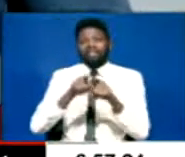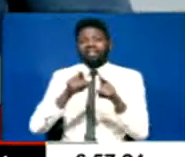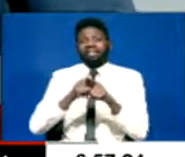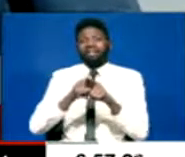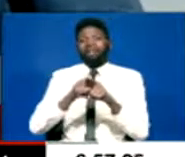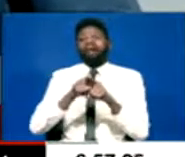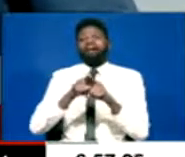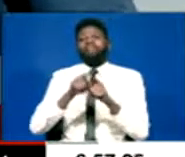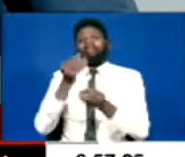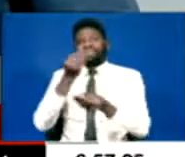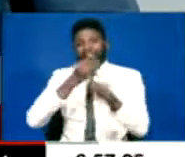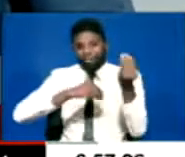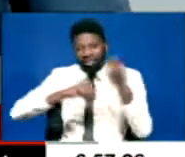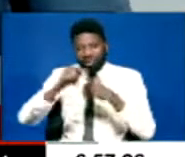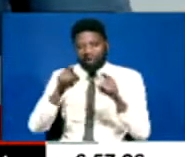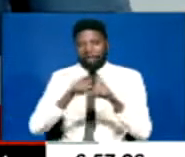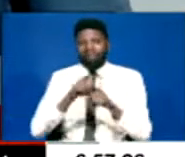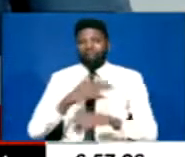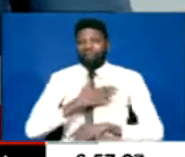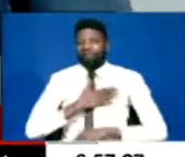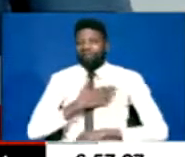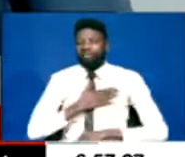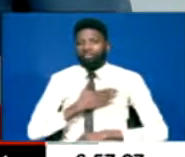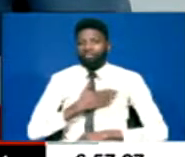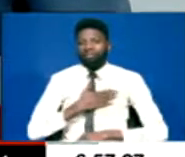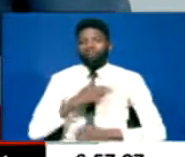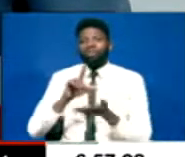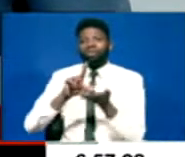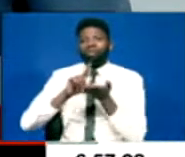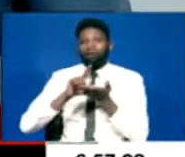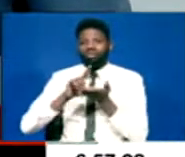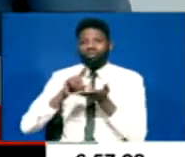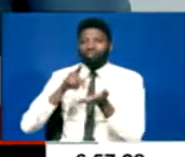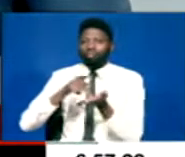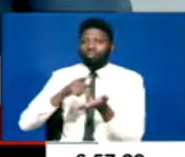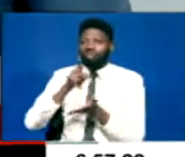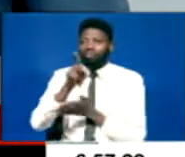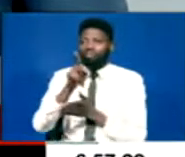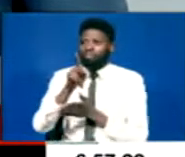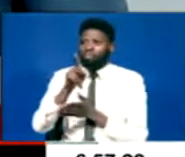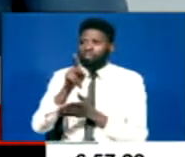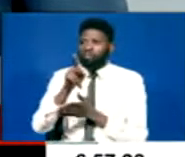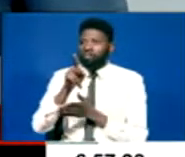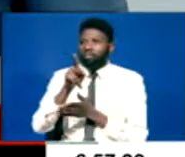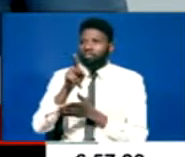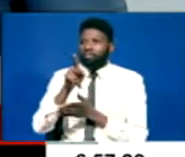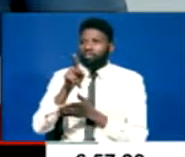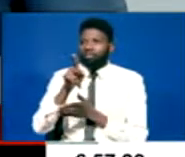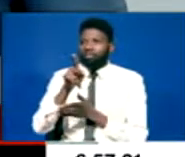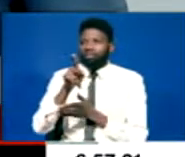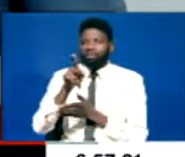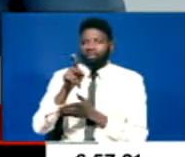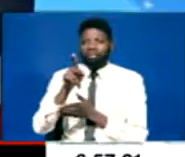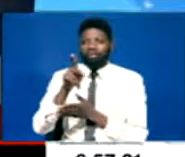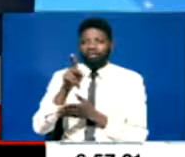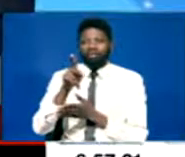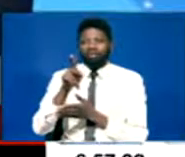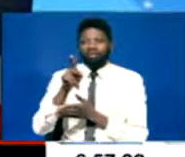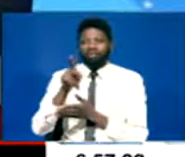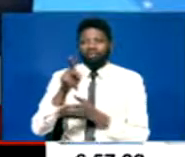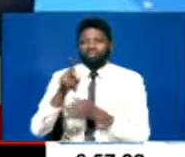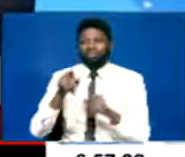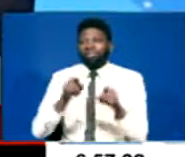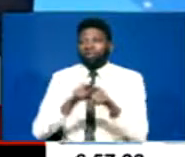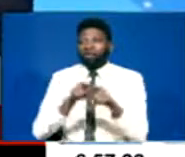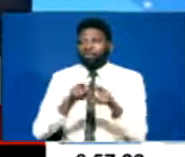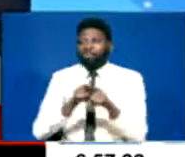our debt? I agree with you. Maybe probably the question of sustainability is one, and that is why I'm still coming